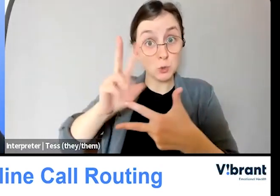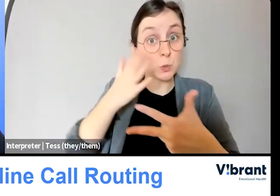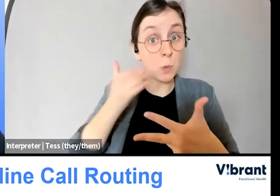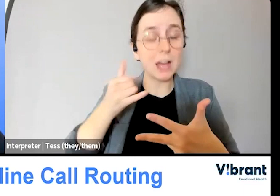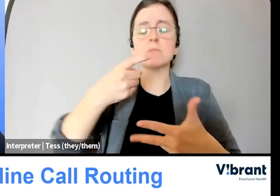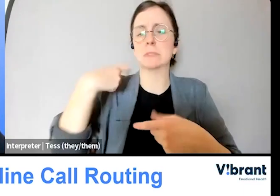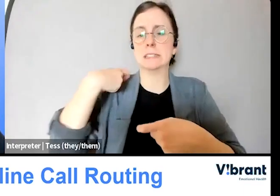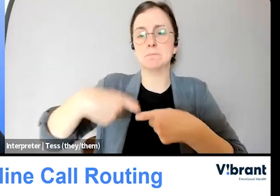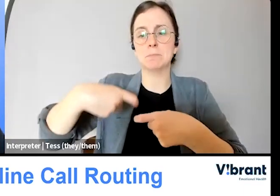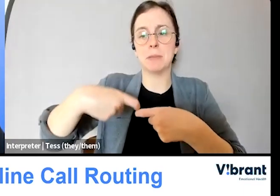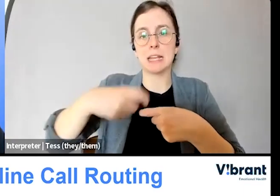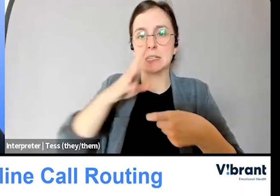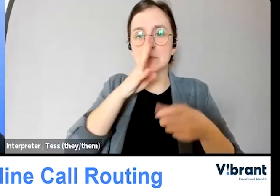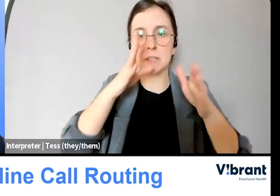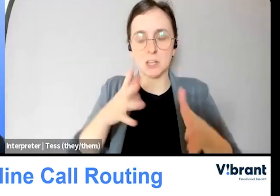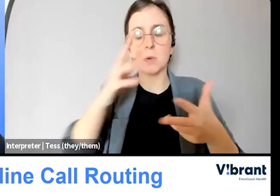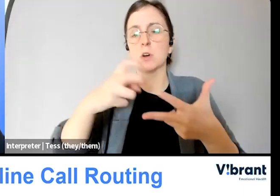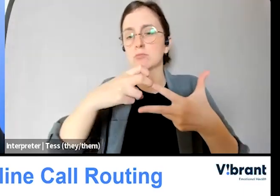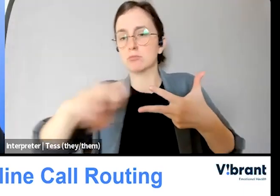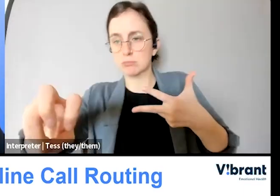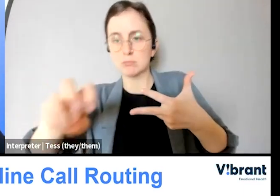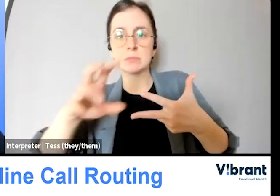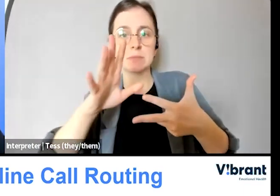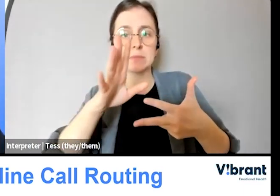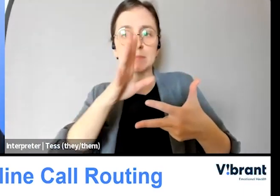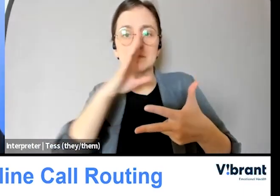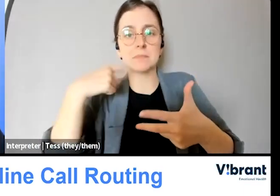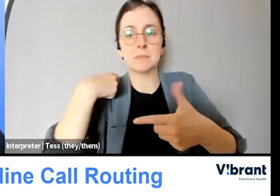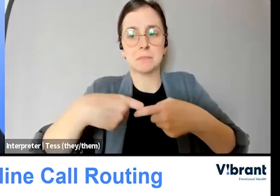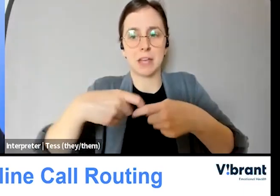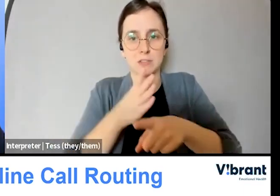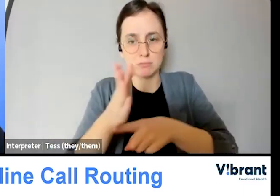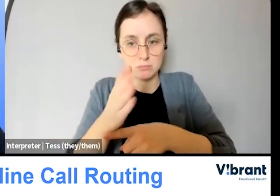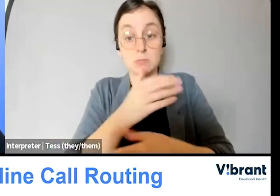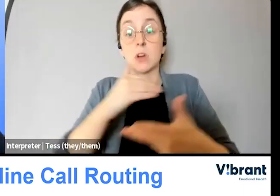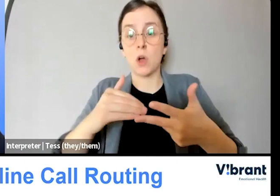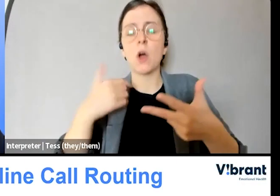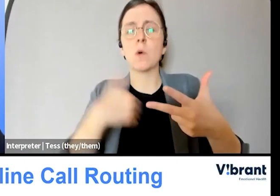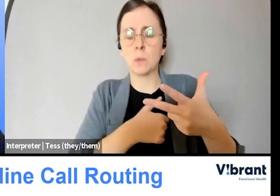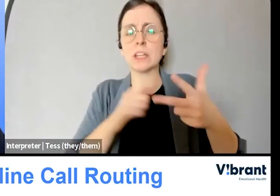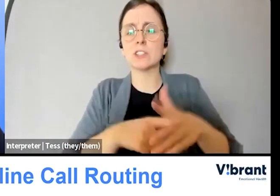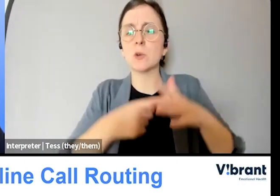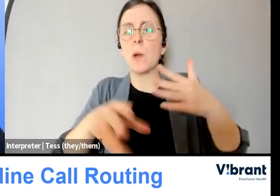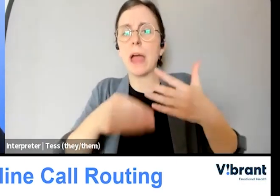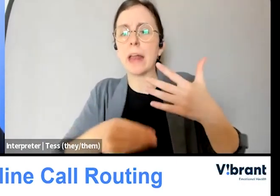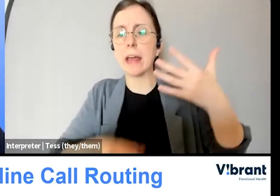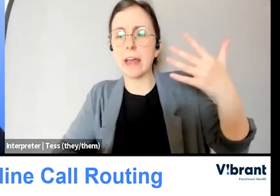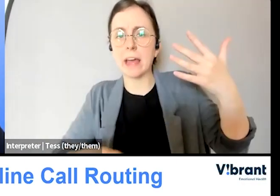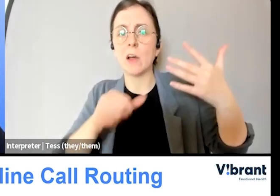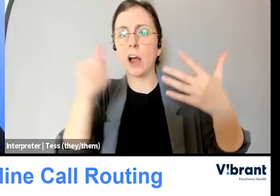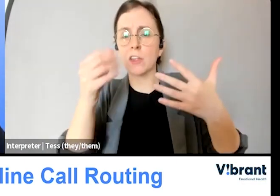to our Spanish subnetwork. Currently, we are piloting additional options, pressing 3